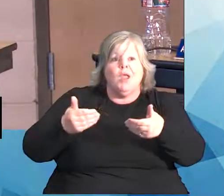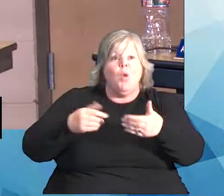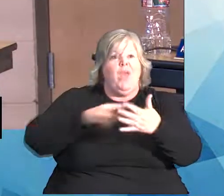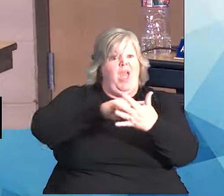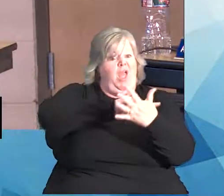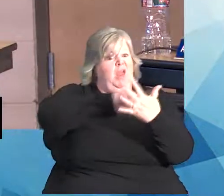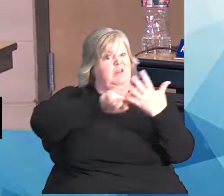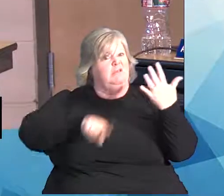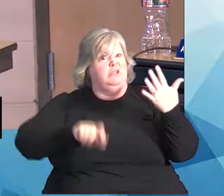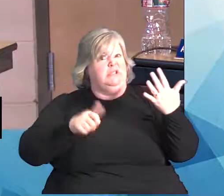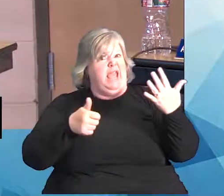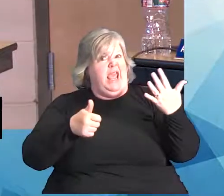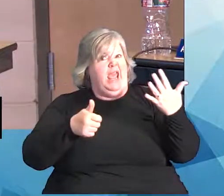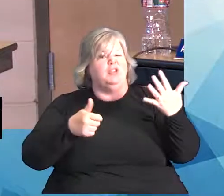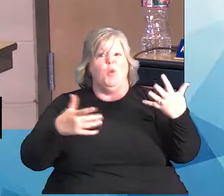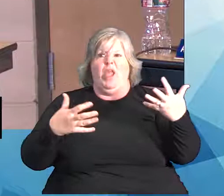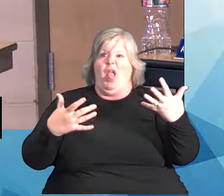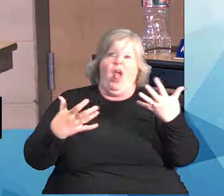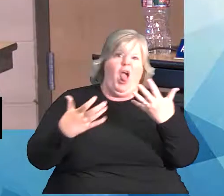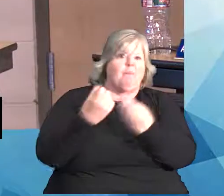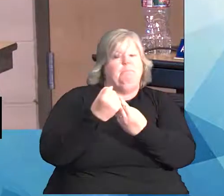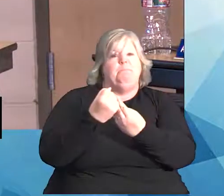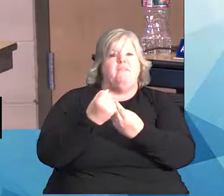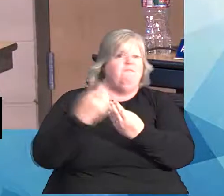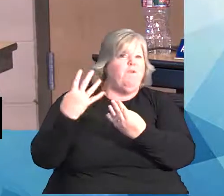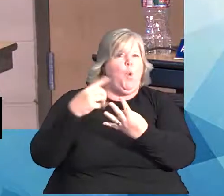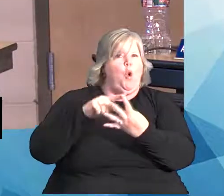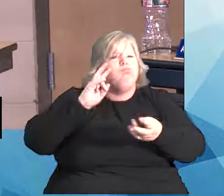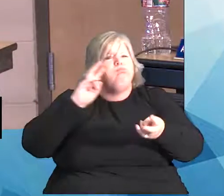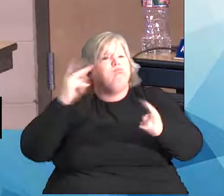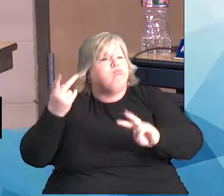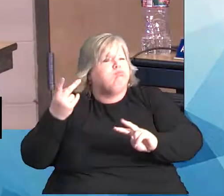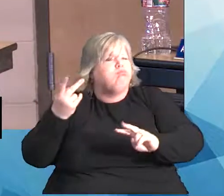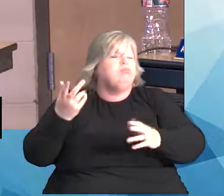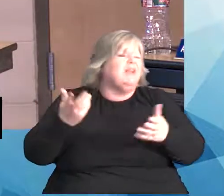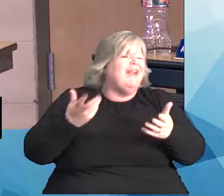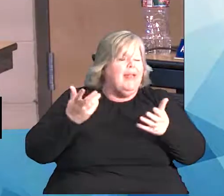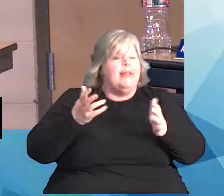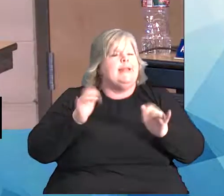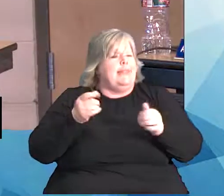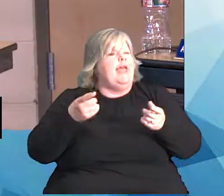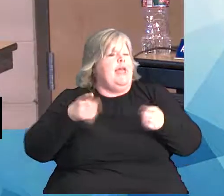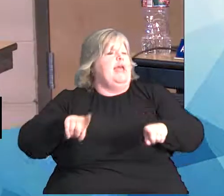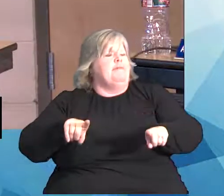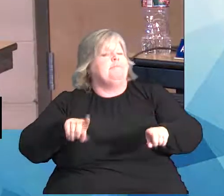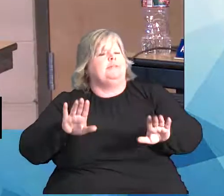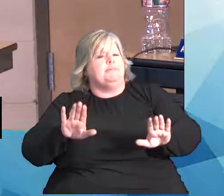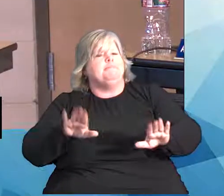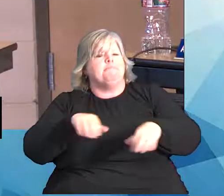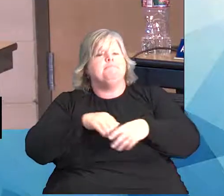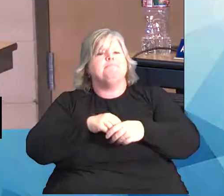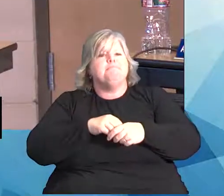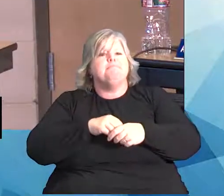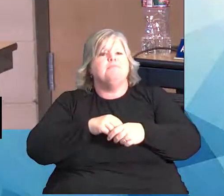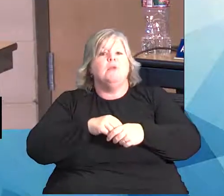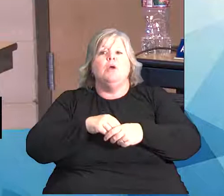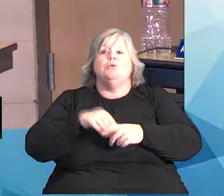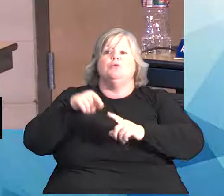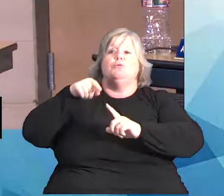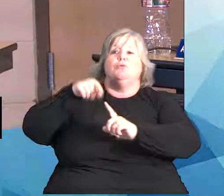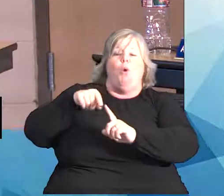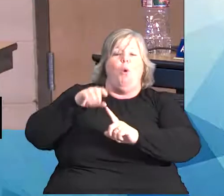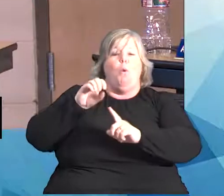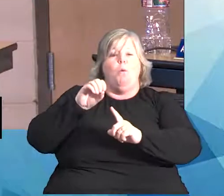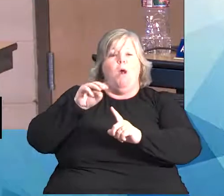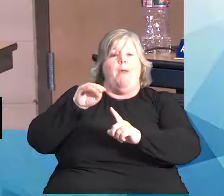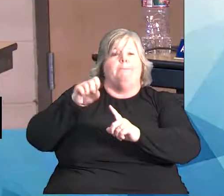10 to, I think, 4 primary avenues, and we organized them shown otherwise. So what the ombudsperson does is